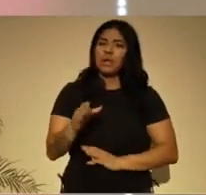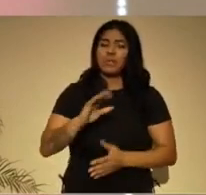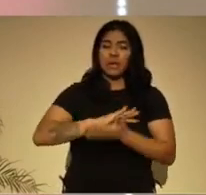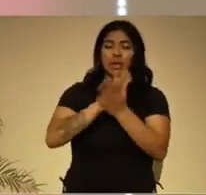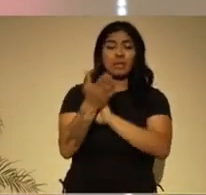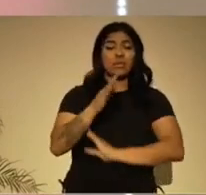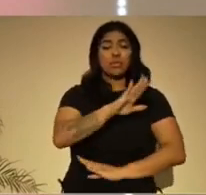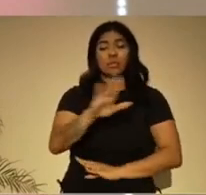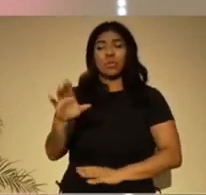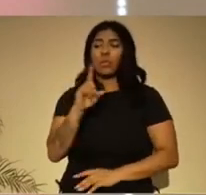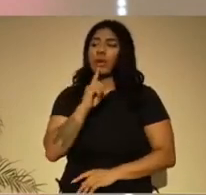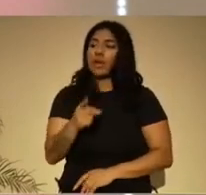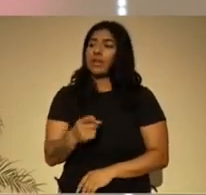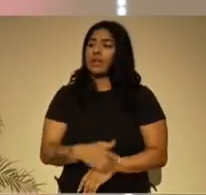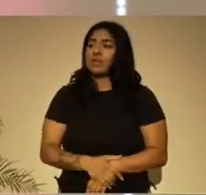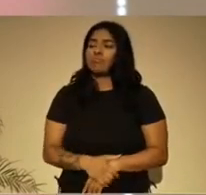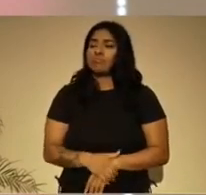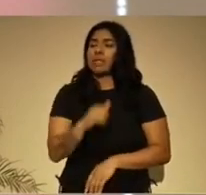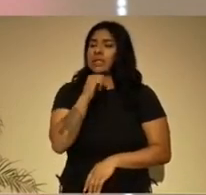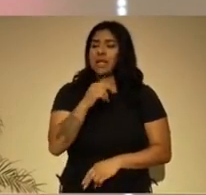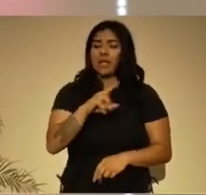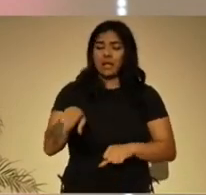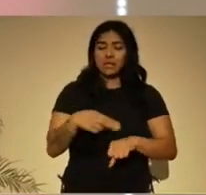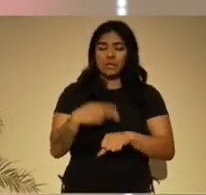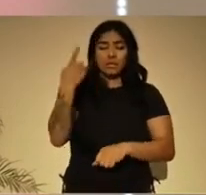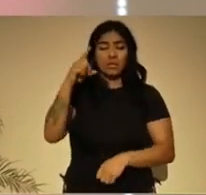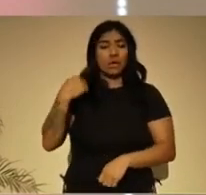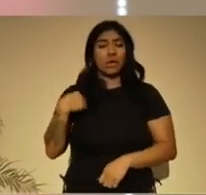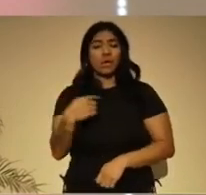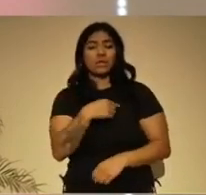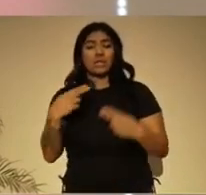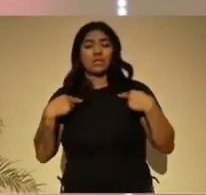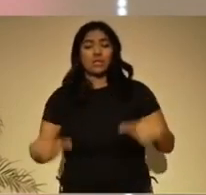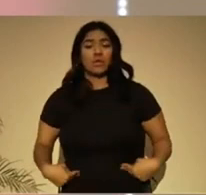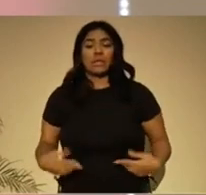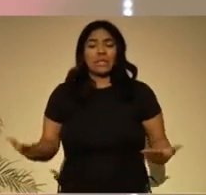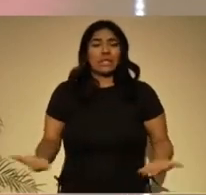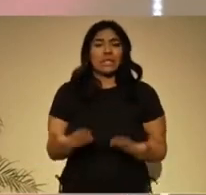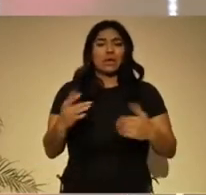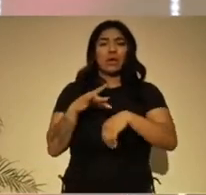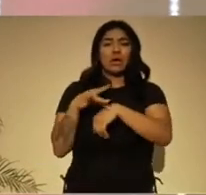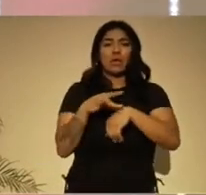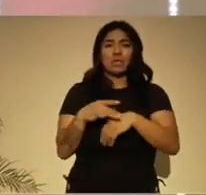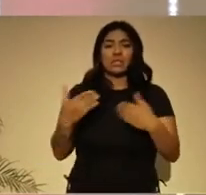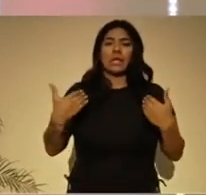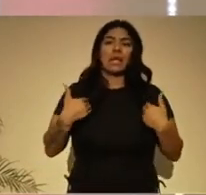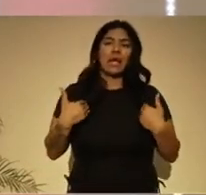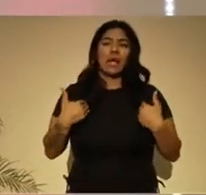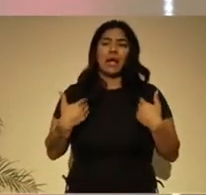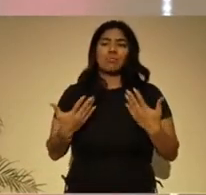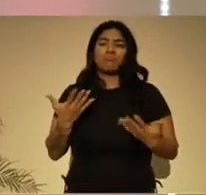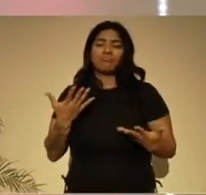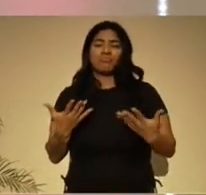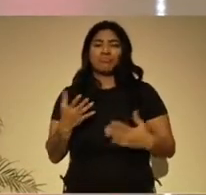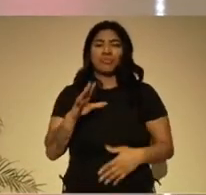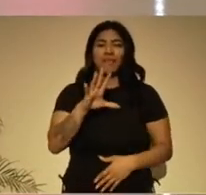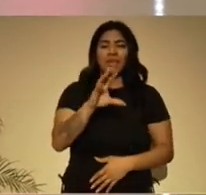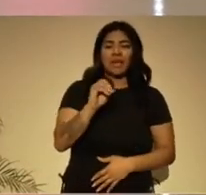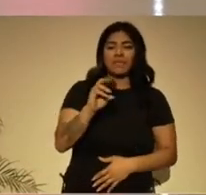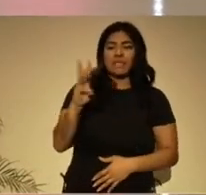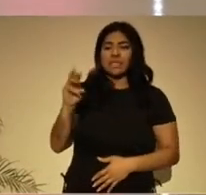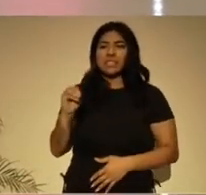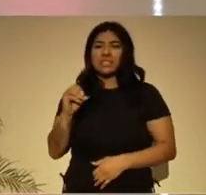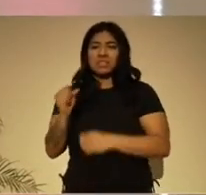reality. And so it is natural for us as humans here on earth to have about a 50 to 60 year